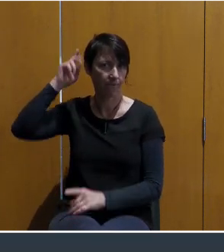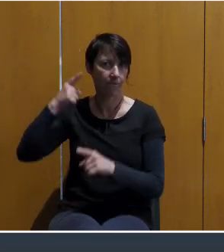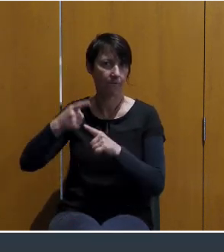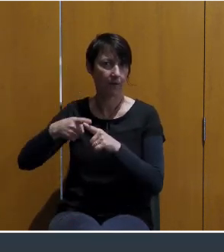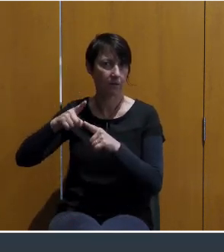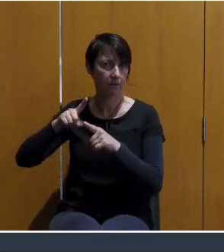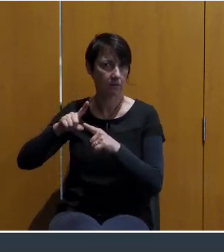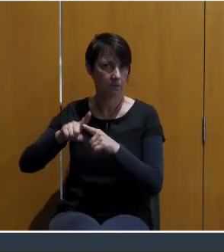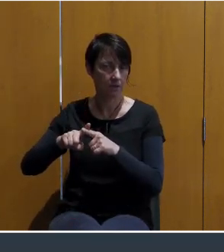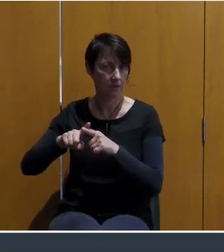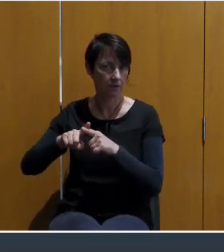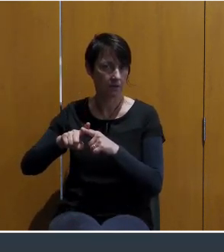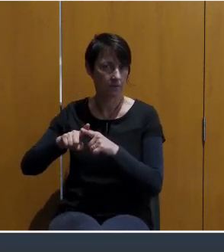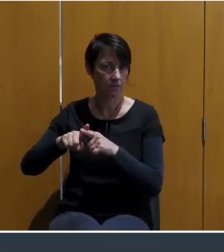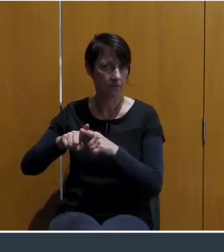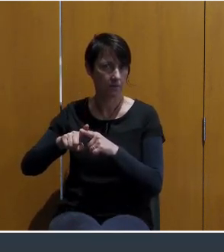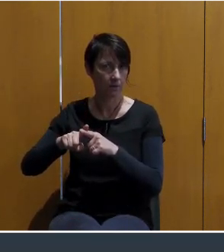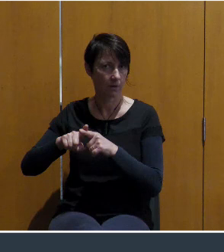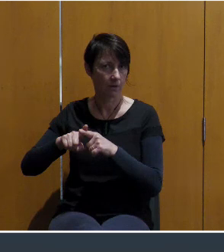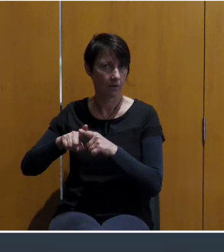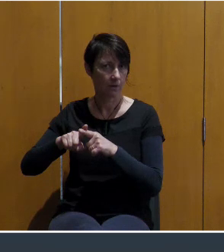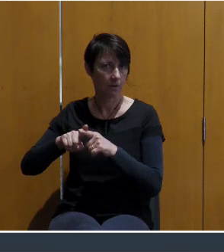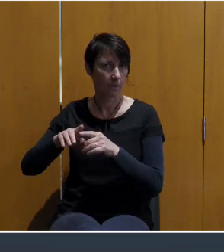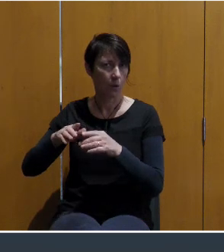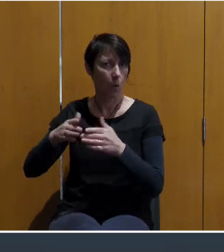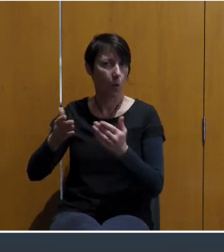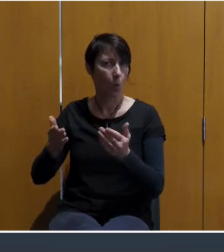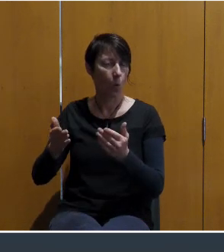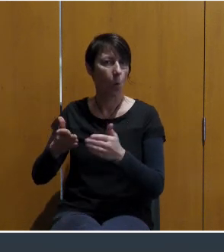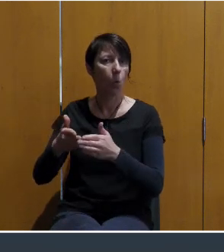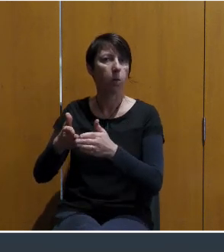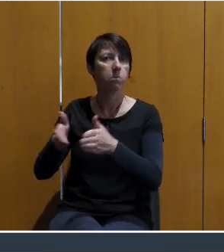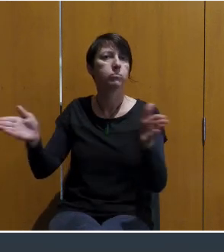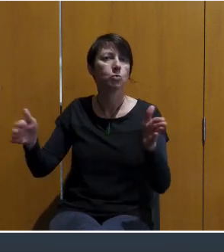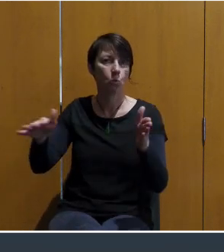the broad area as highlighted in 3, is that sufficient?